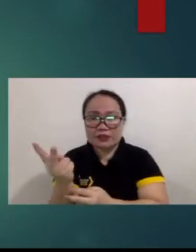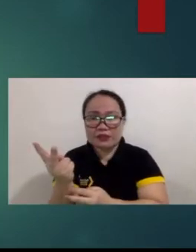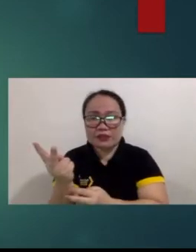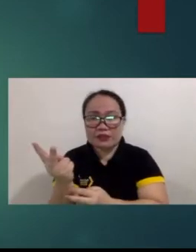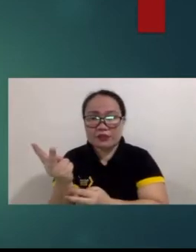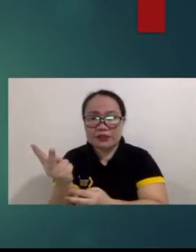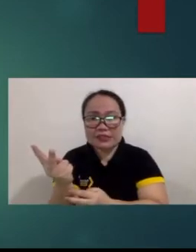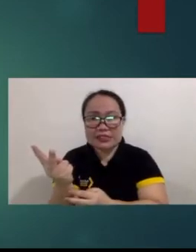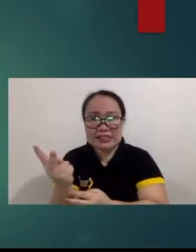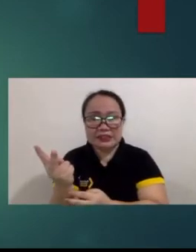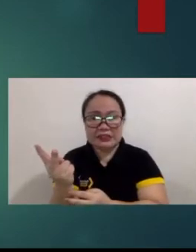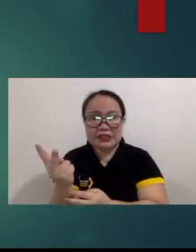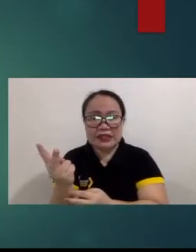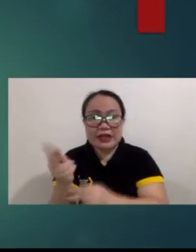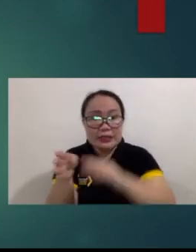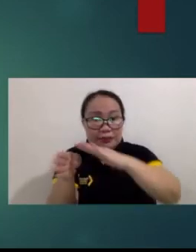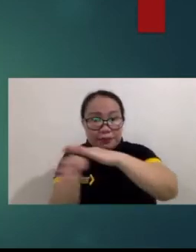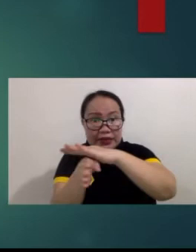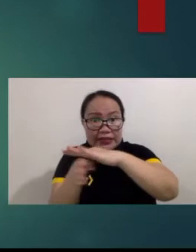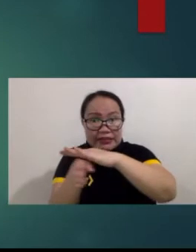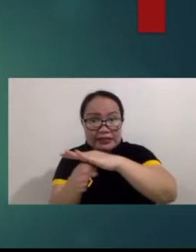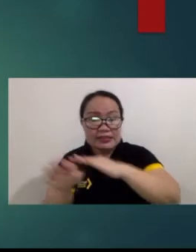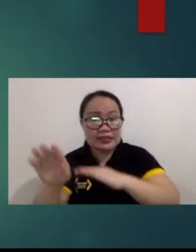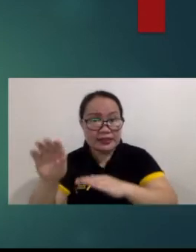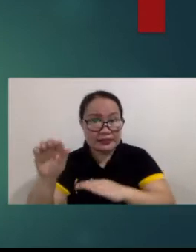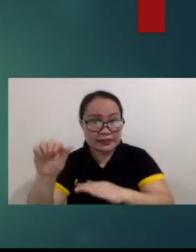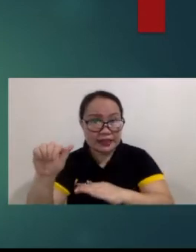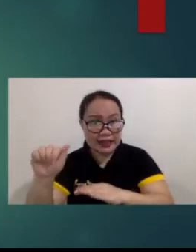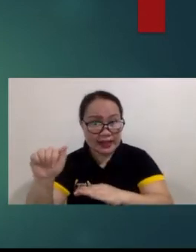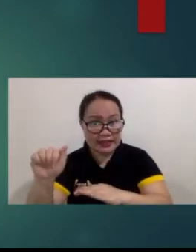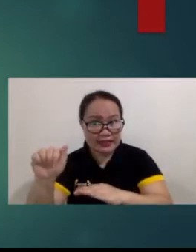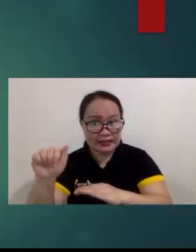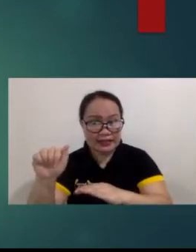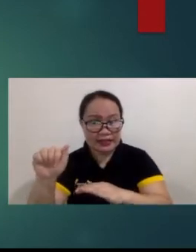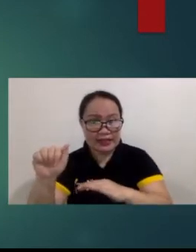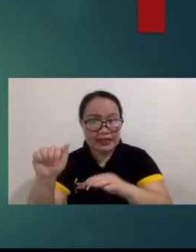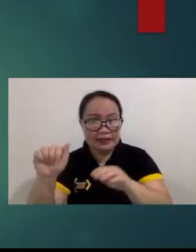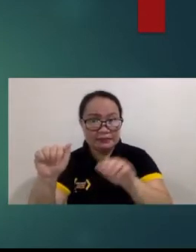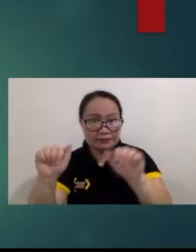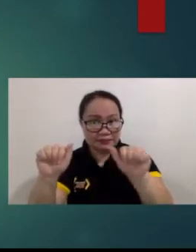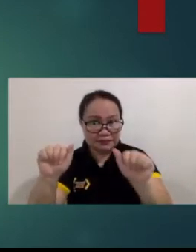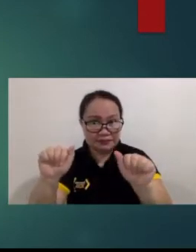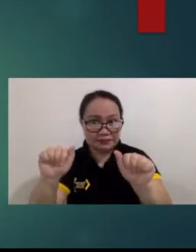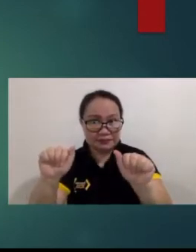have noticed here, the base is letter A.